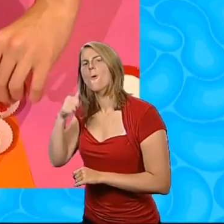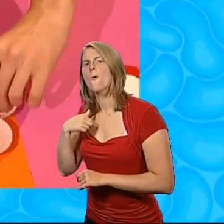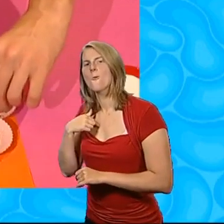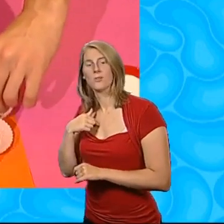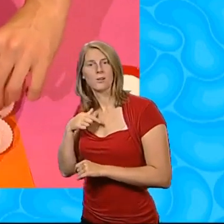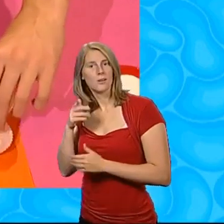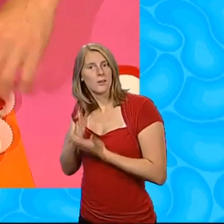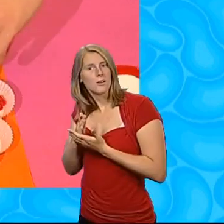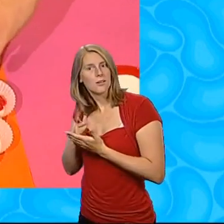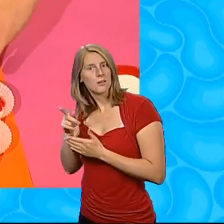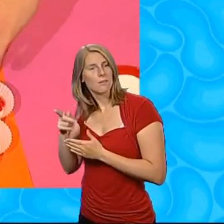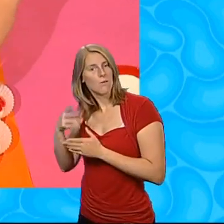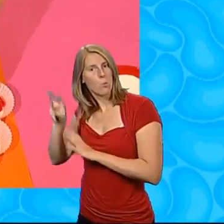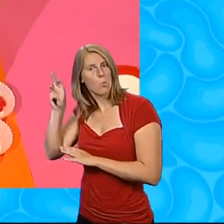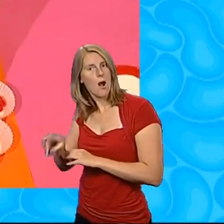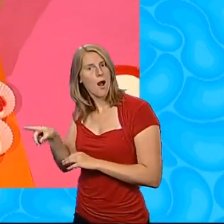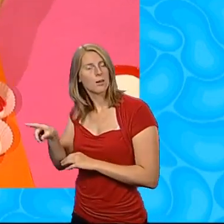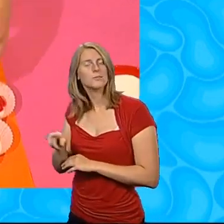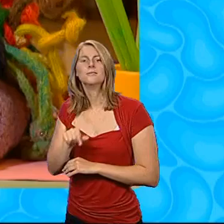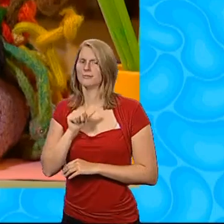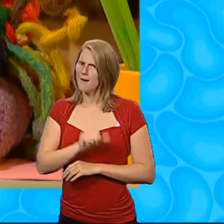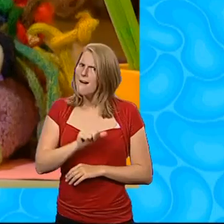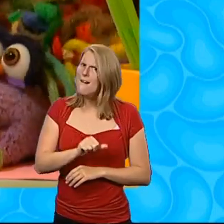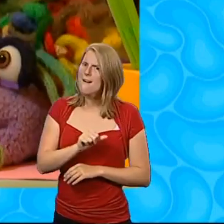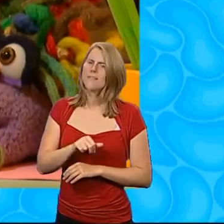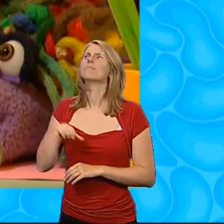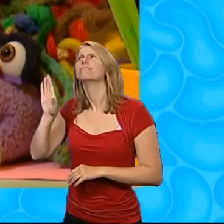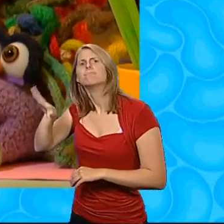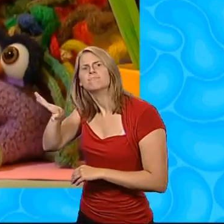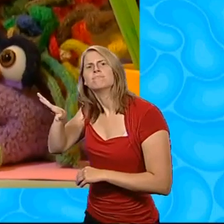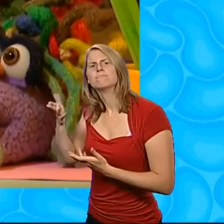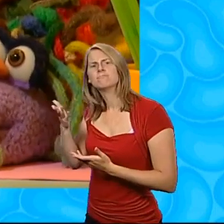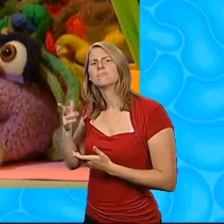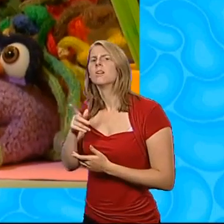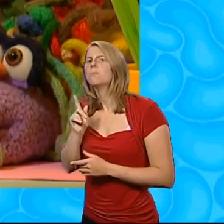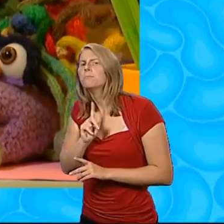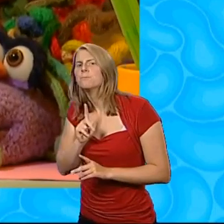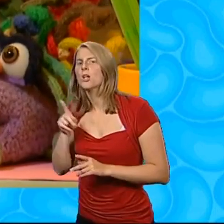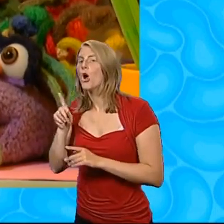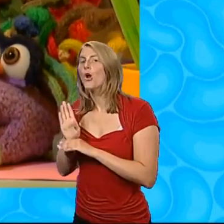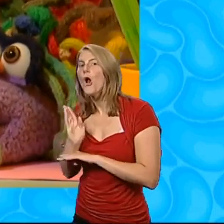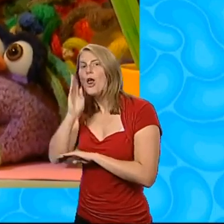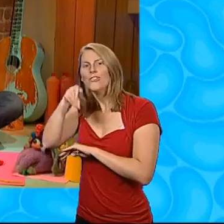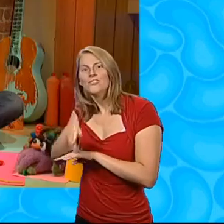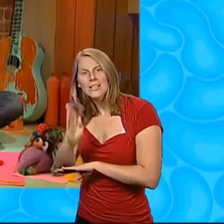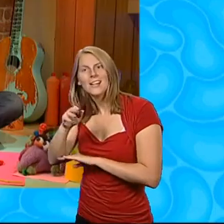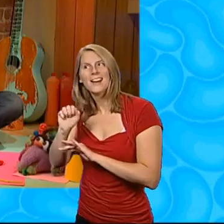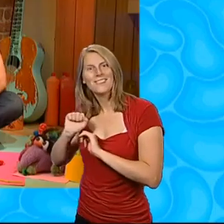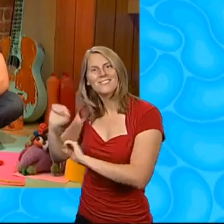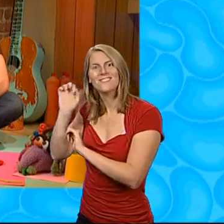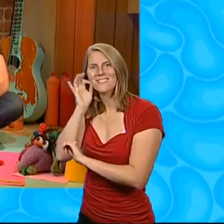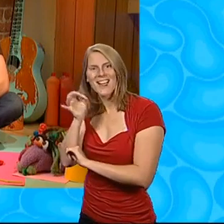that. The Of national course. flower of Wales. Yeah. Oh. Chris, Yeah. did dolphins have a national flower as well?